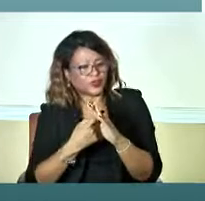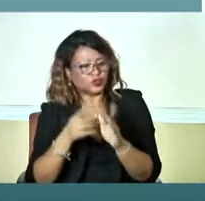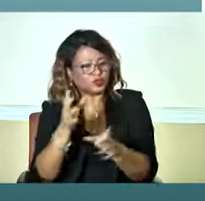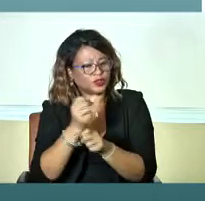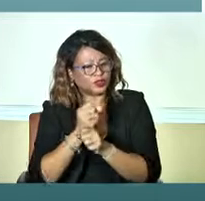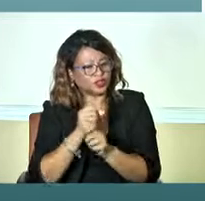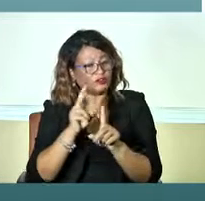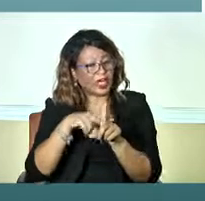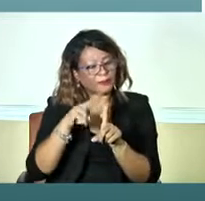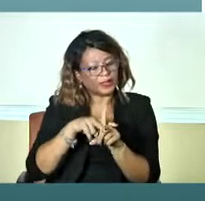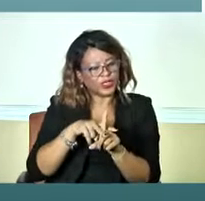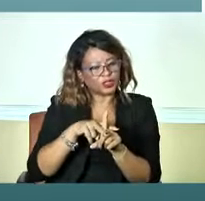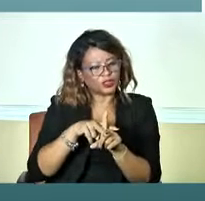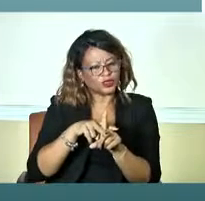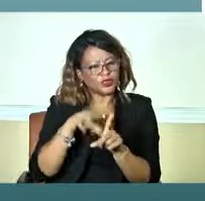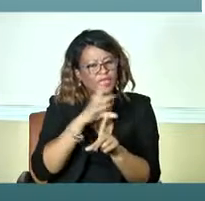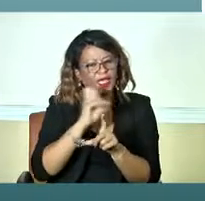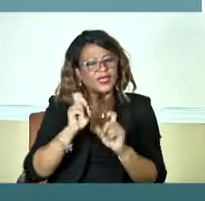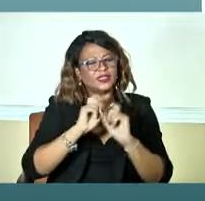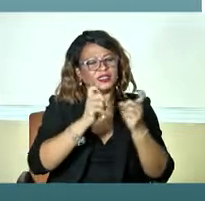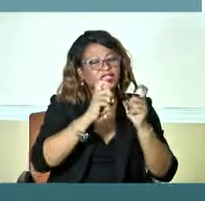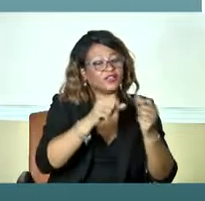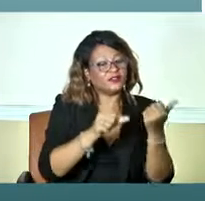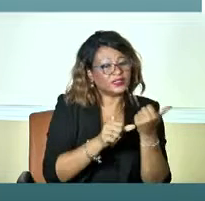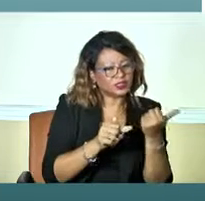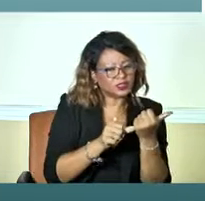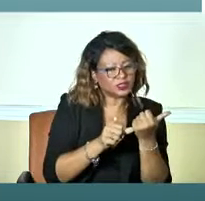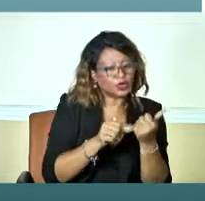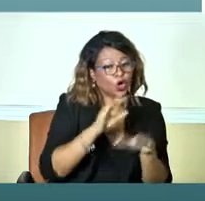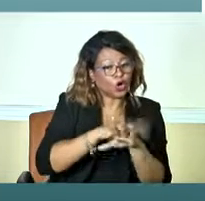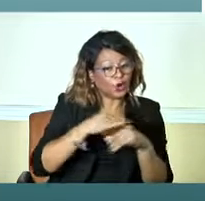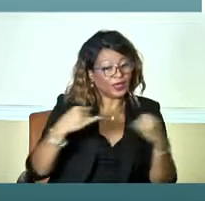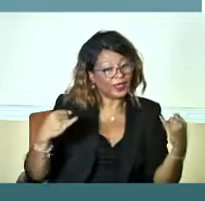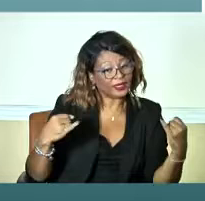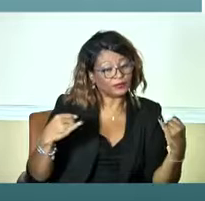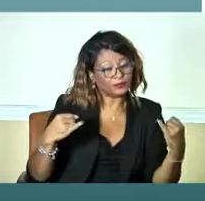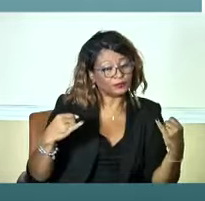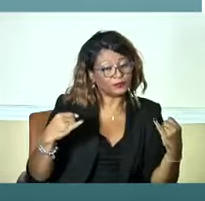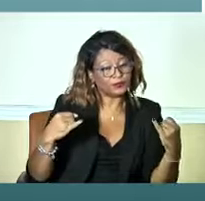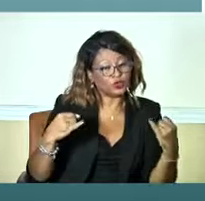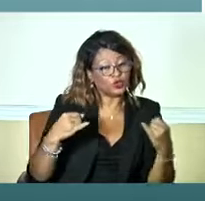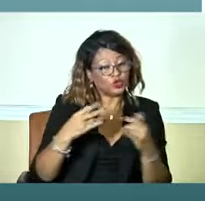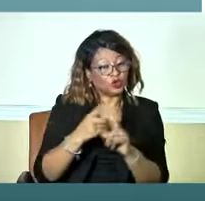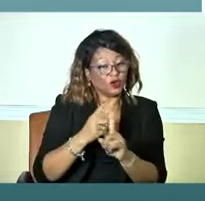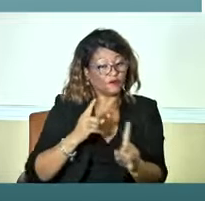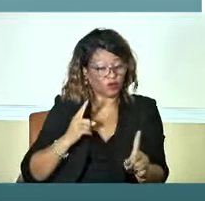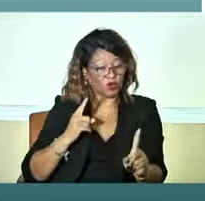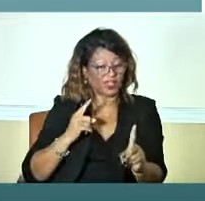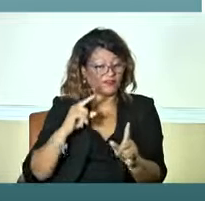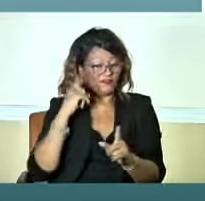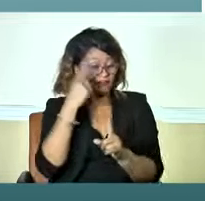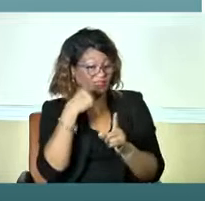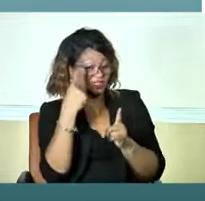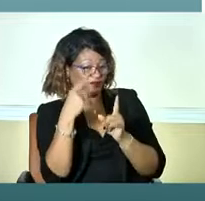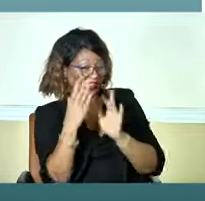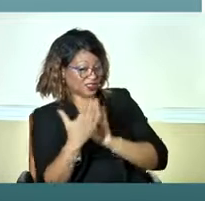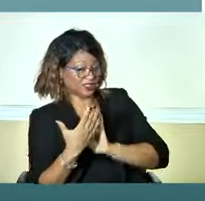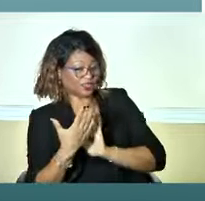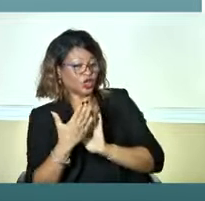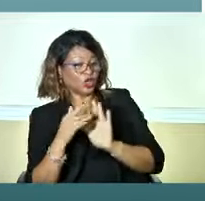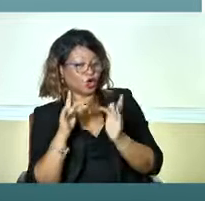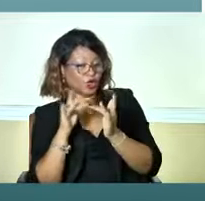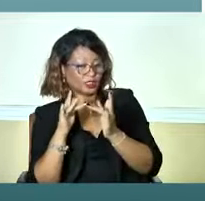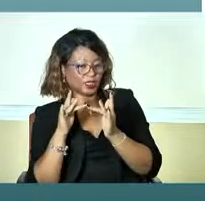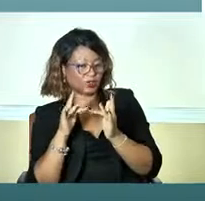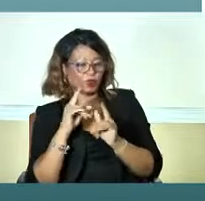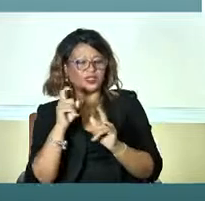receive applications and give assistance online to avoid face-to-face contact where it